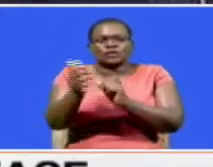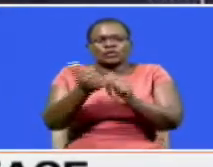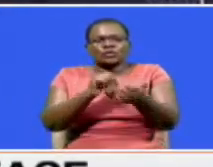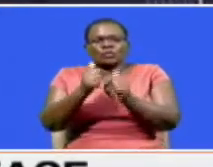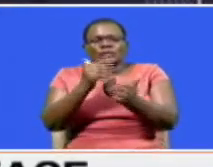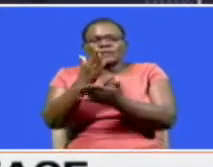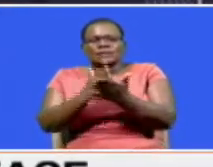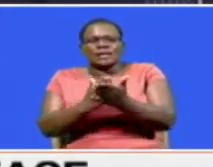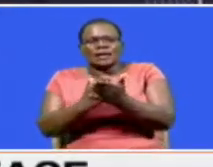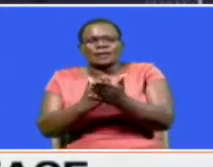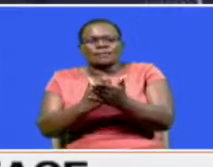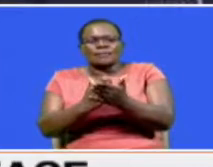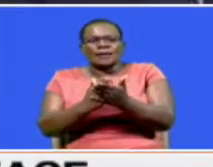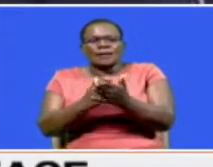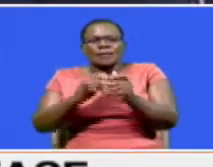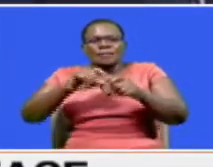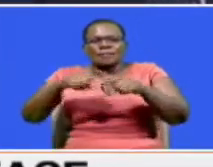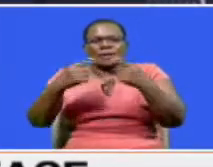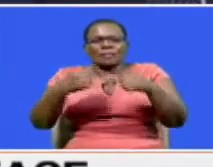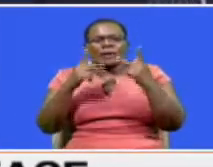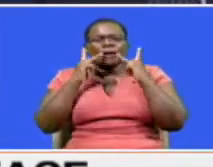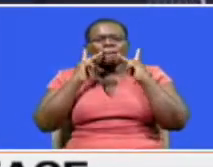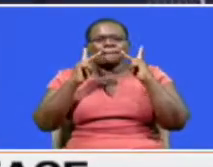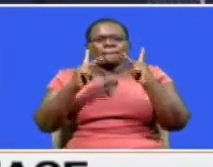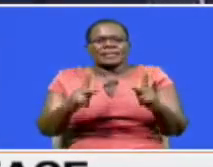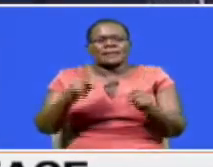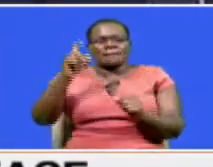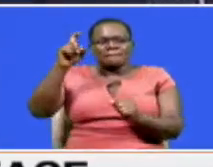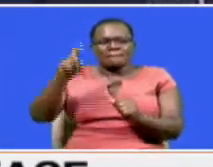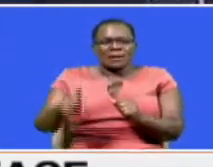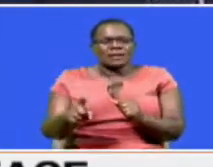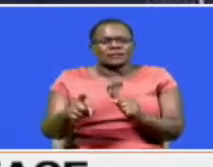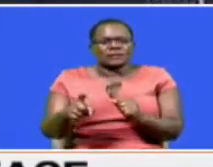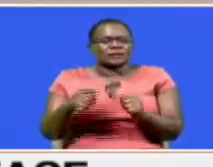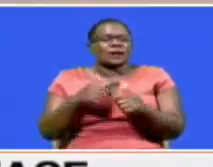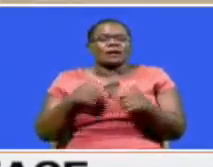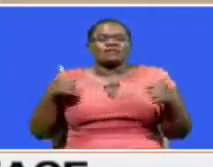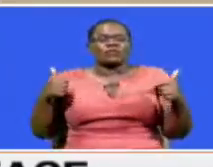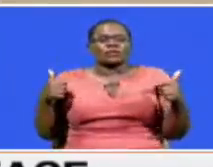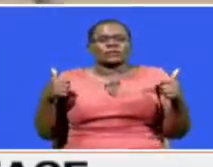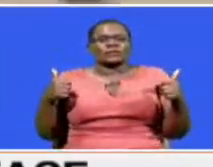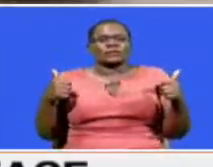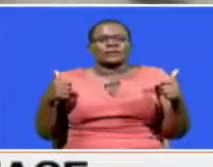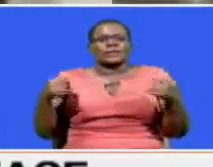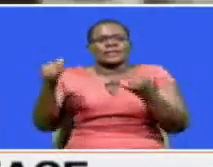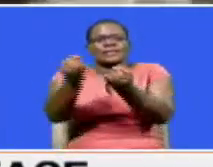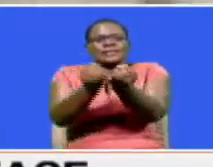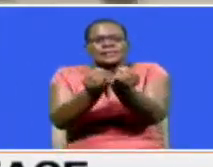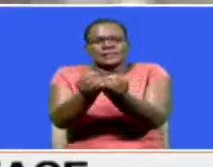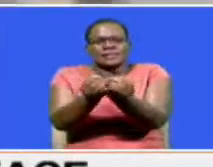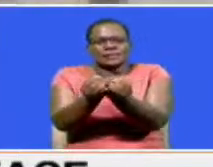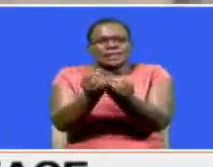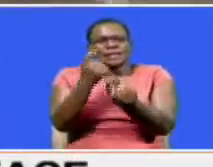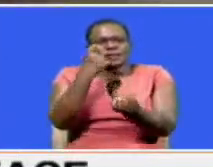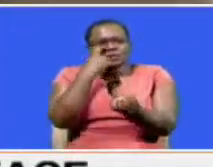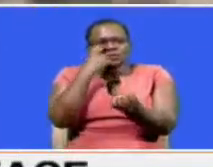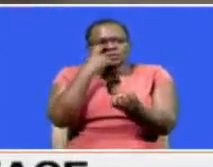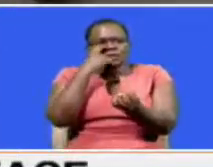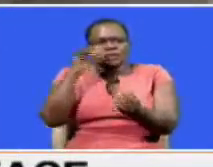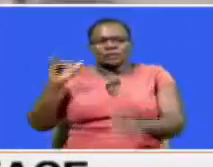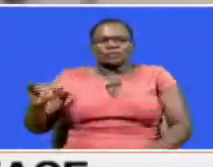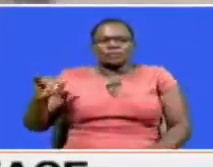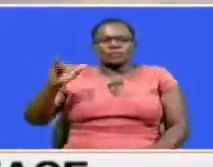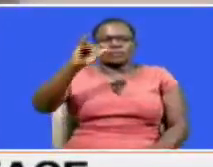and sometimes conflicting peace initiatives needs to be avoided. On Saturday, a Sudanese airstrike